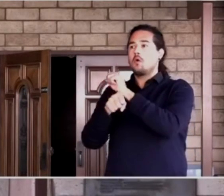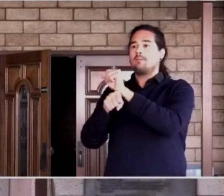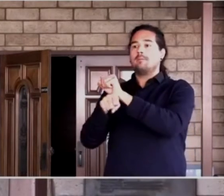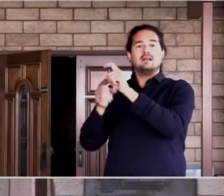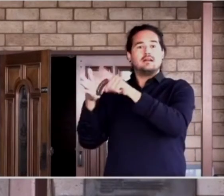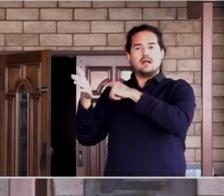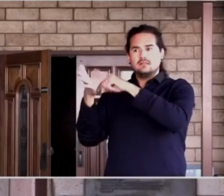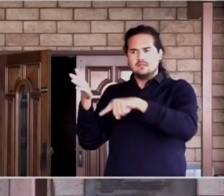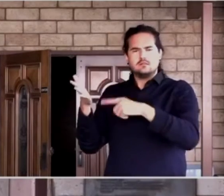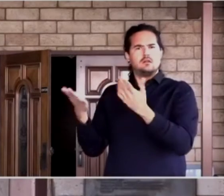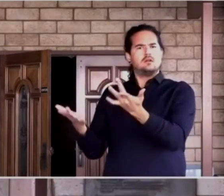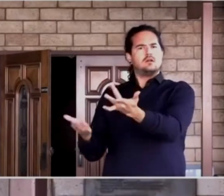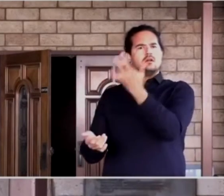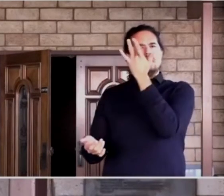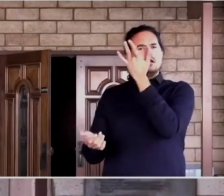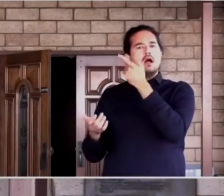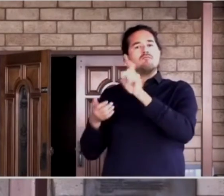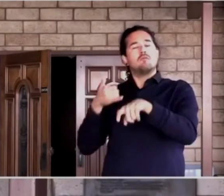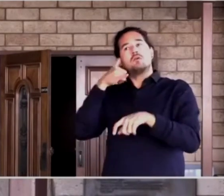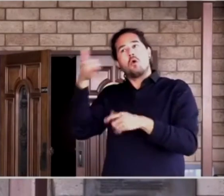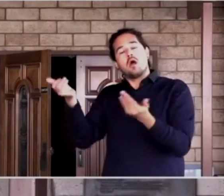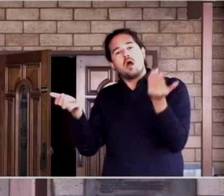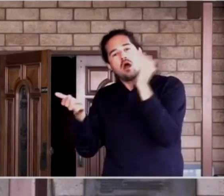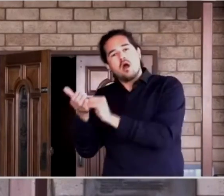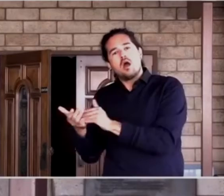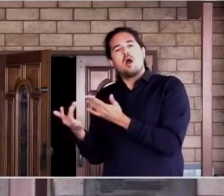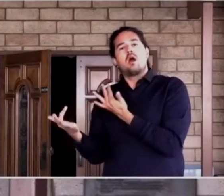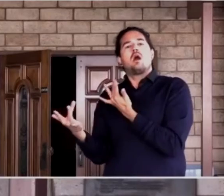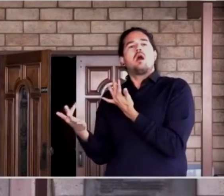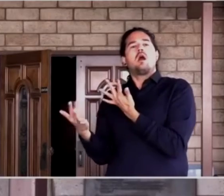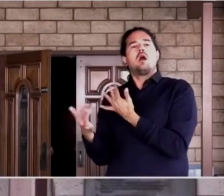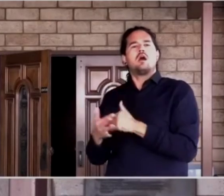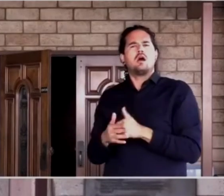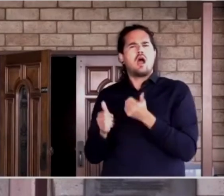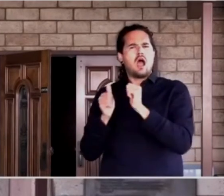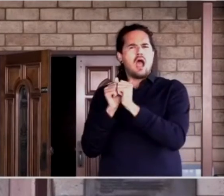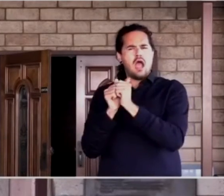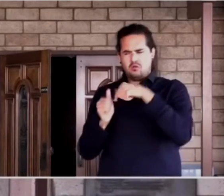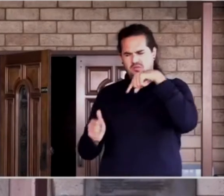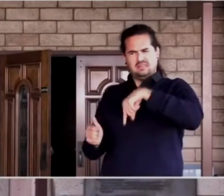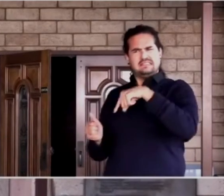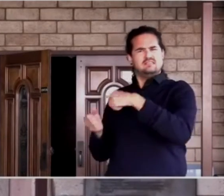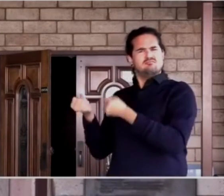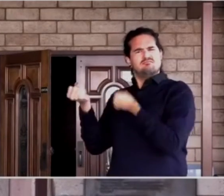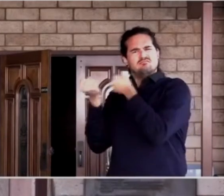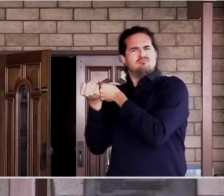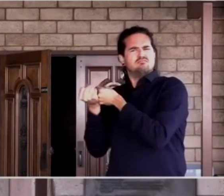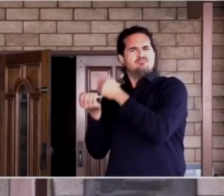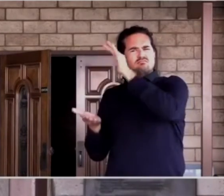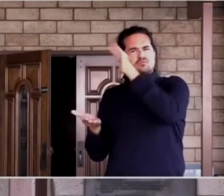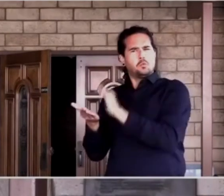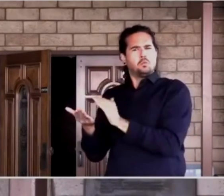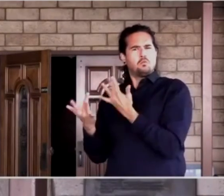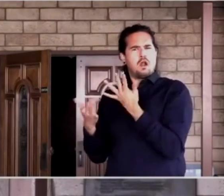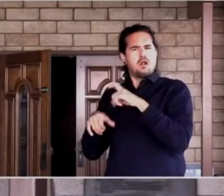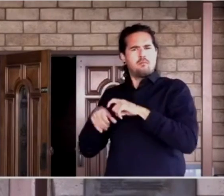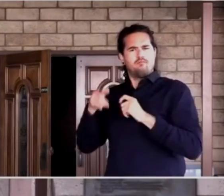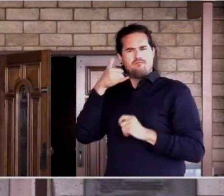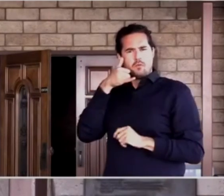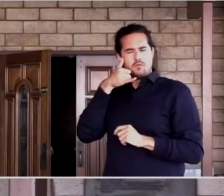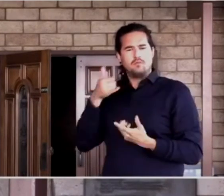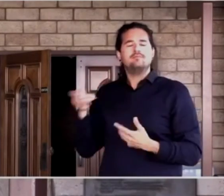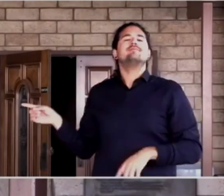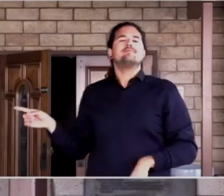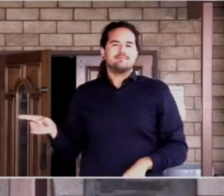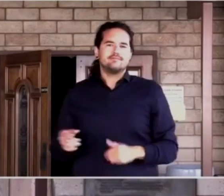all? So I'll answer the second question first. That was about if capacity for walk-up testing is changing here at